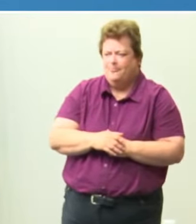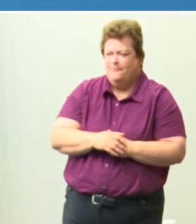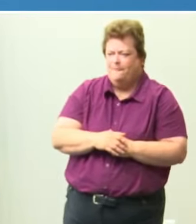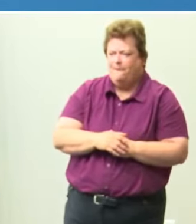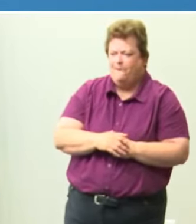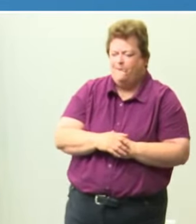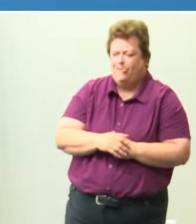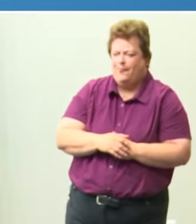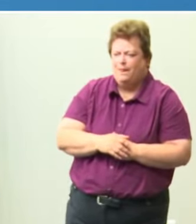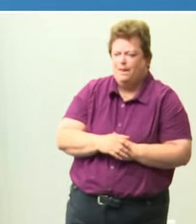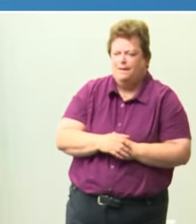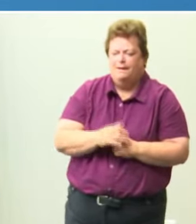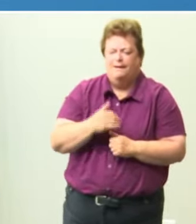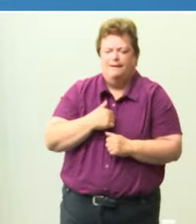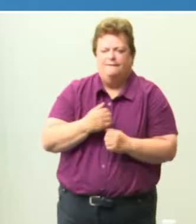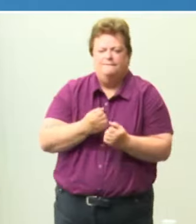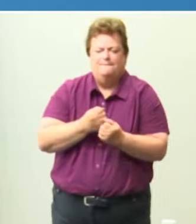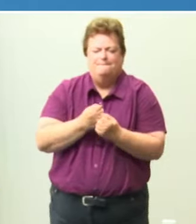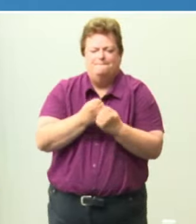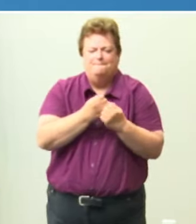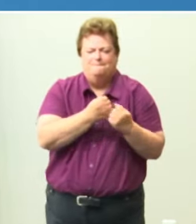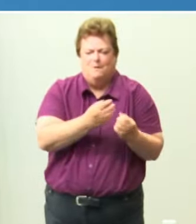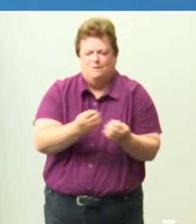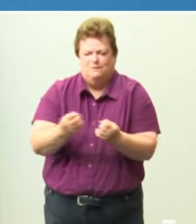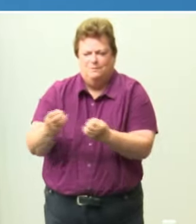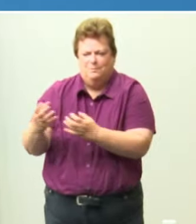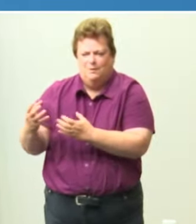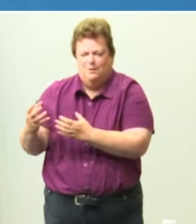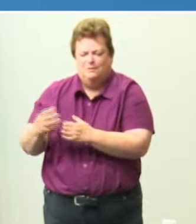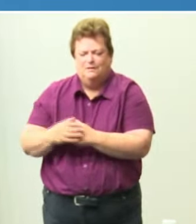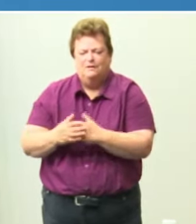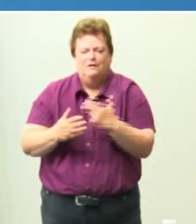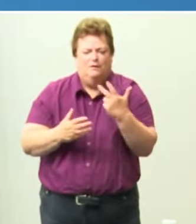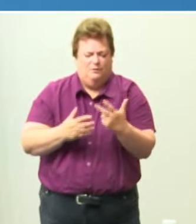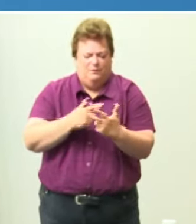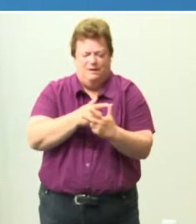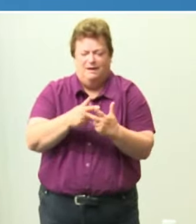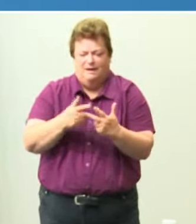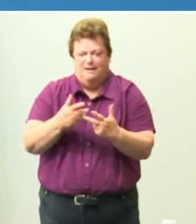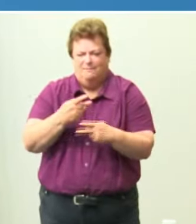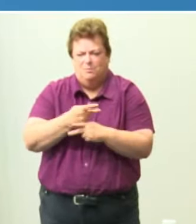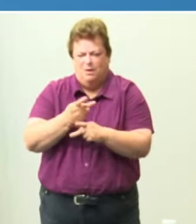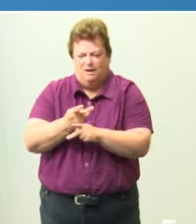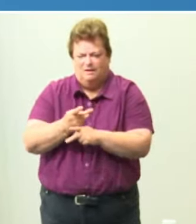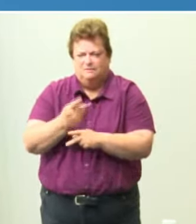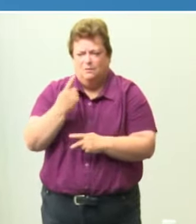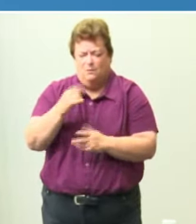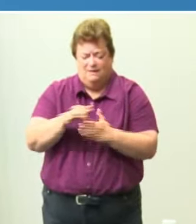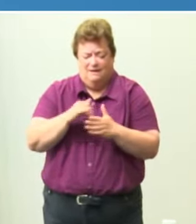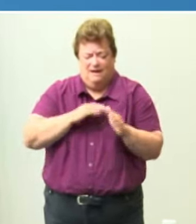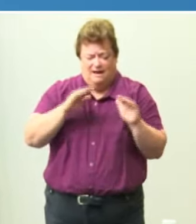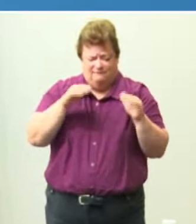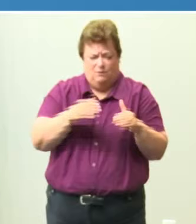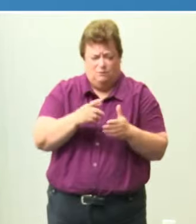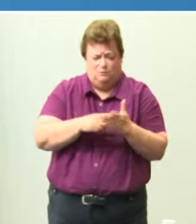There's multiple, essentially 3 products out there. The one I'm focusing on is the one that we use here in